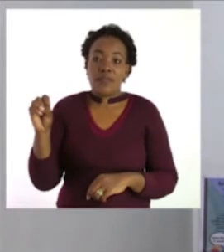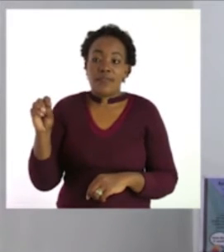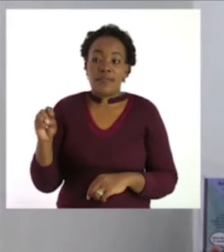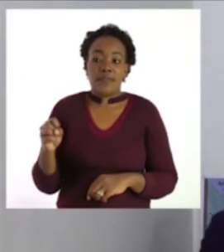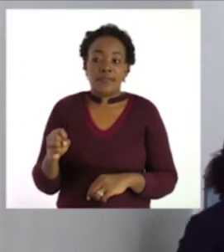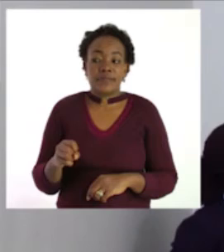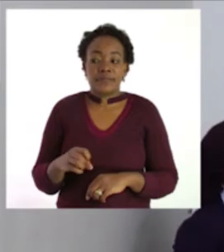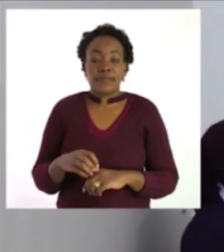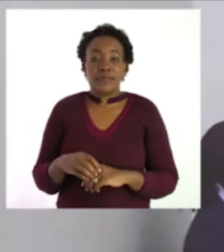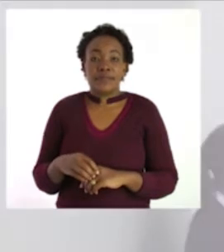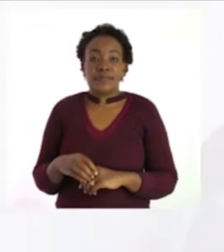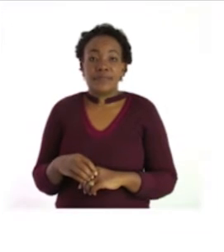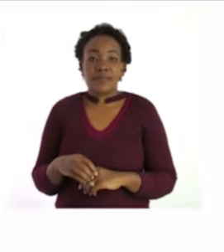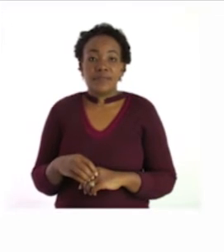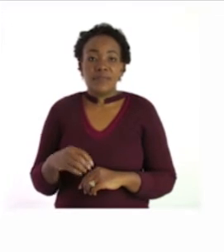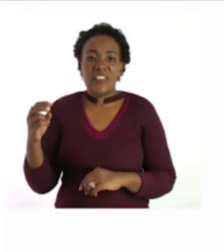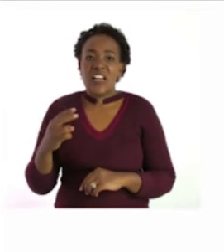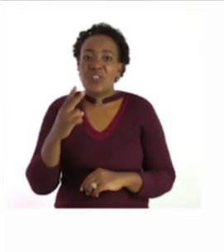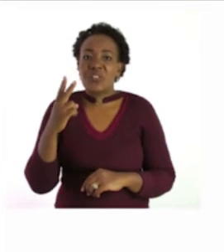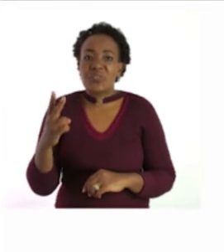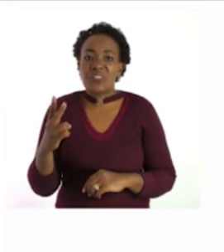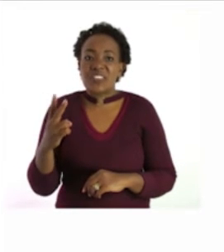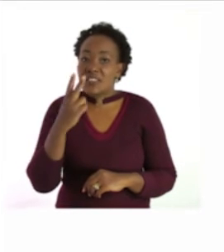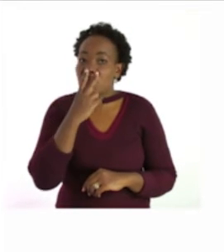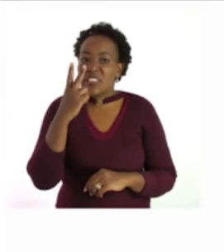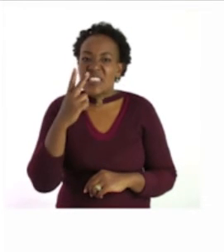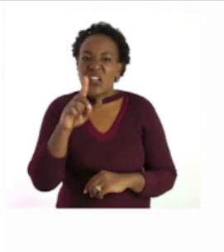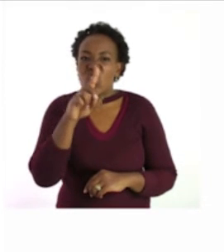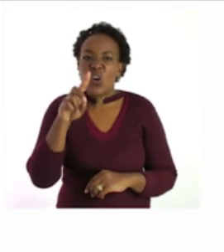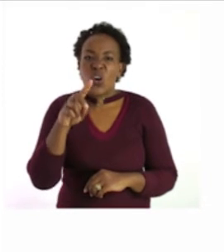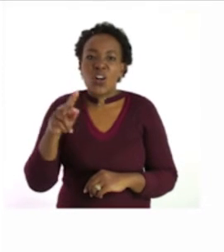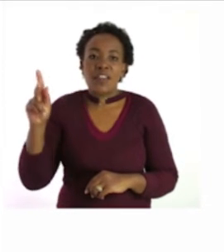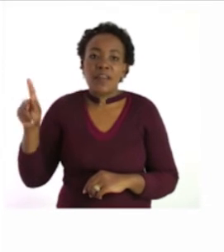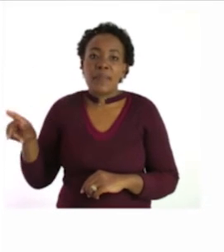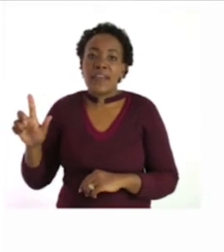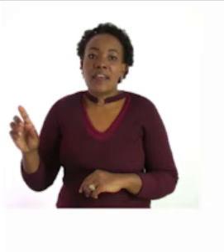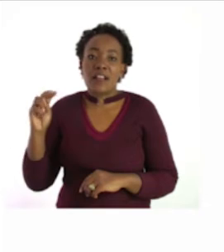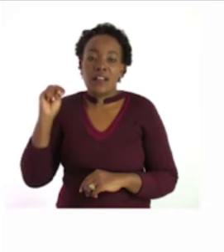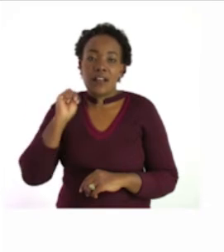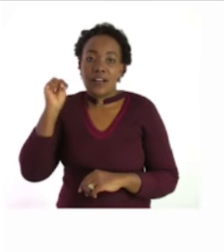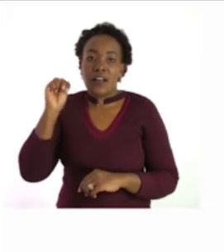you to check all the plural nouns and put boxes in your